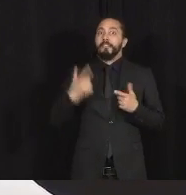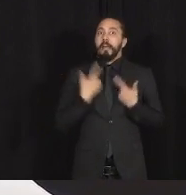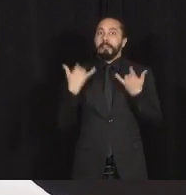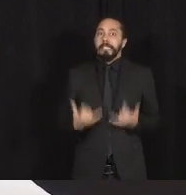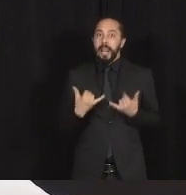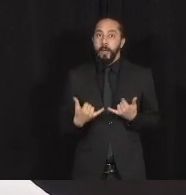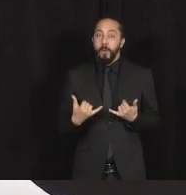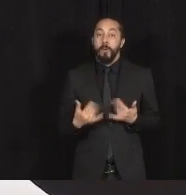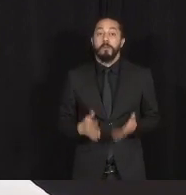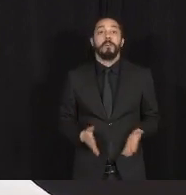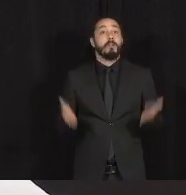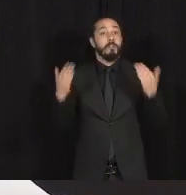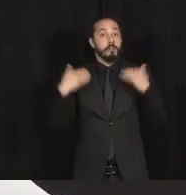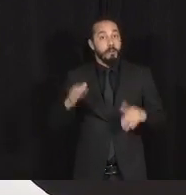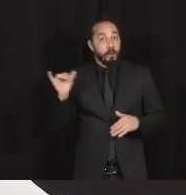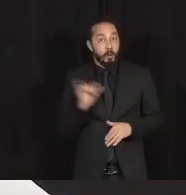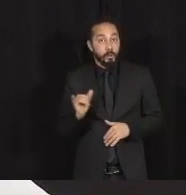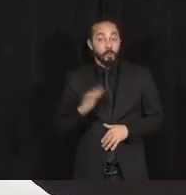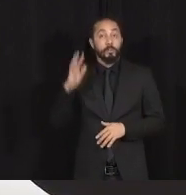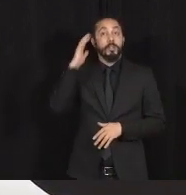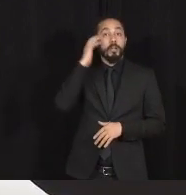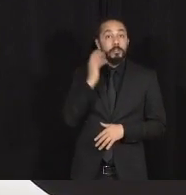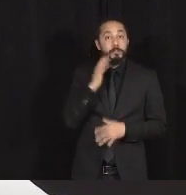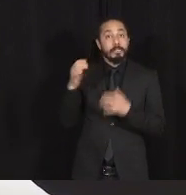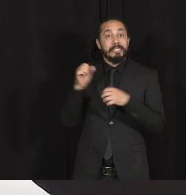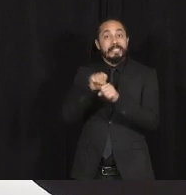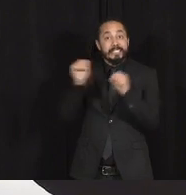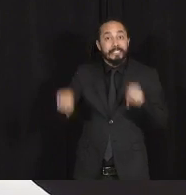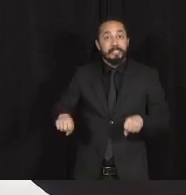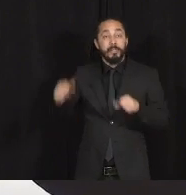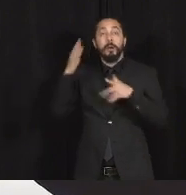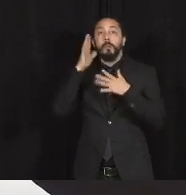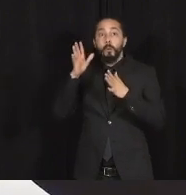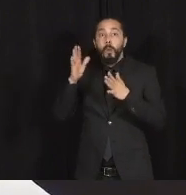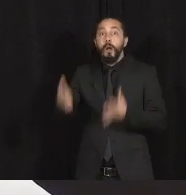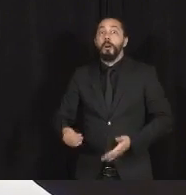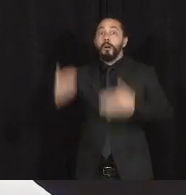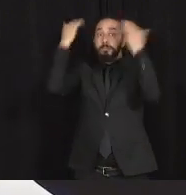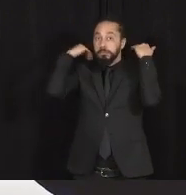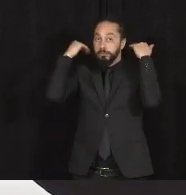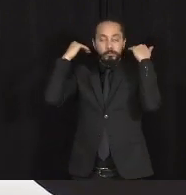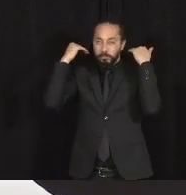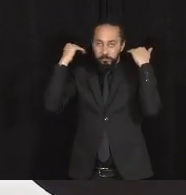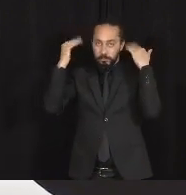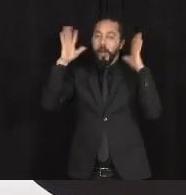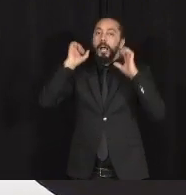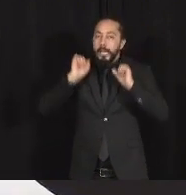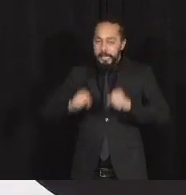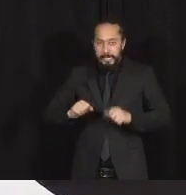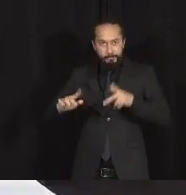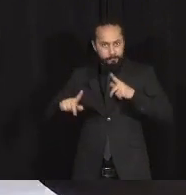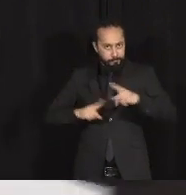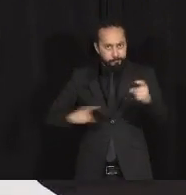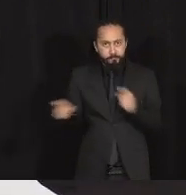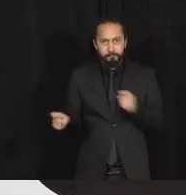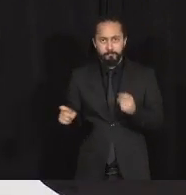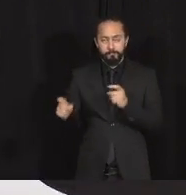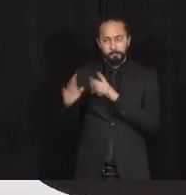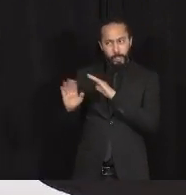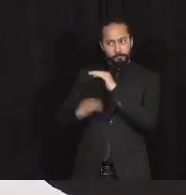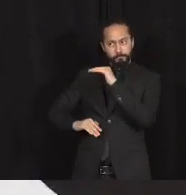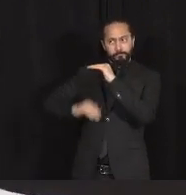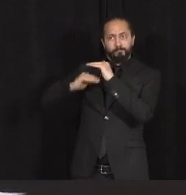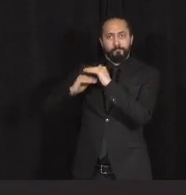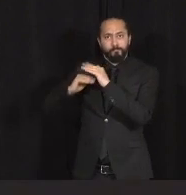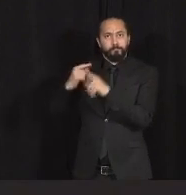will be the best way to help our economy bounce back. I'm happy at that point to